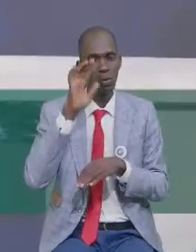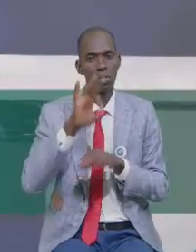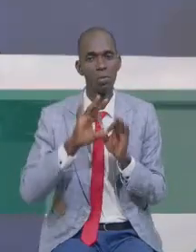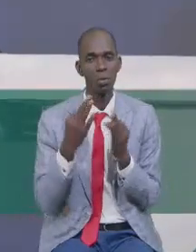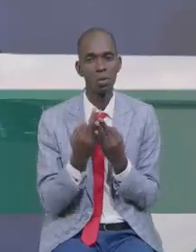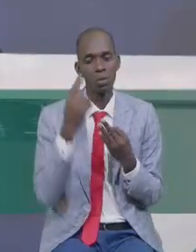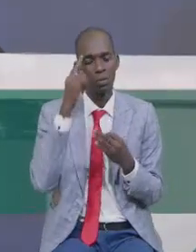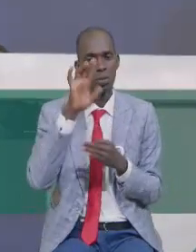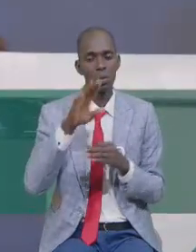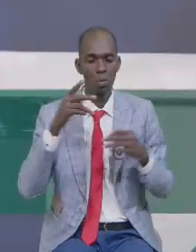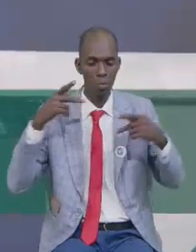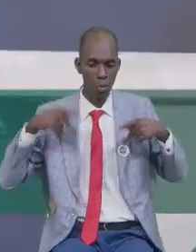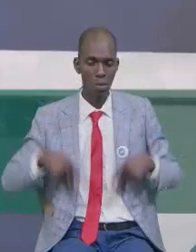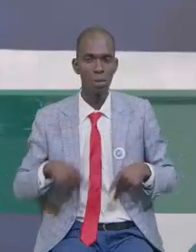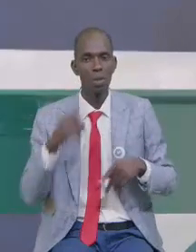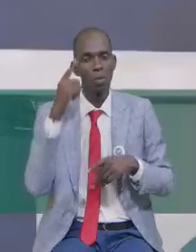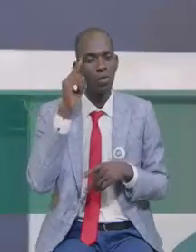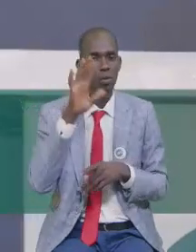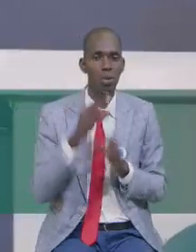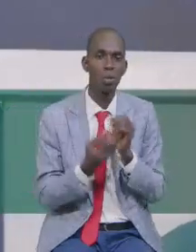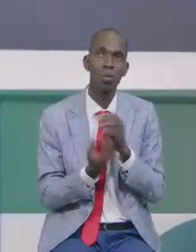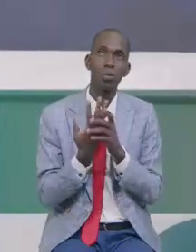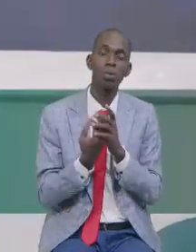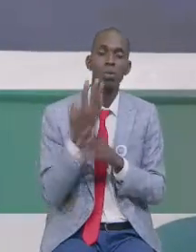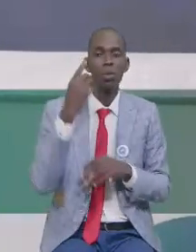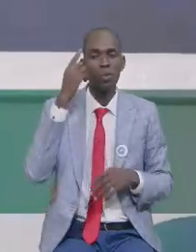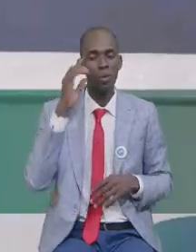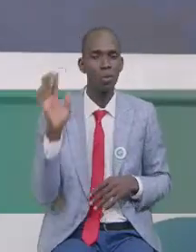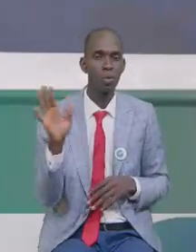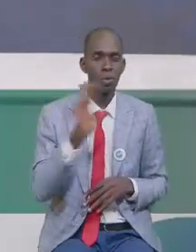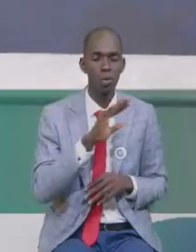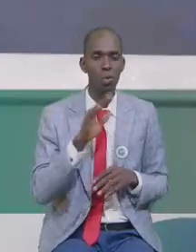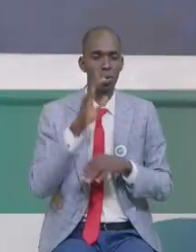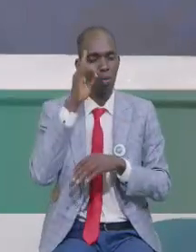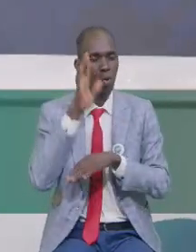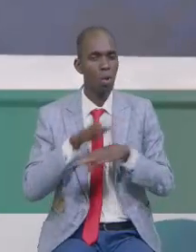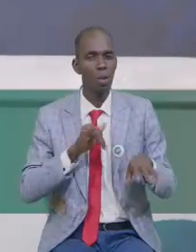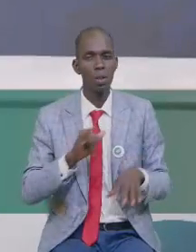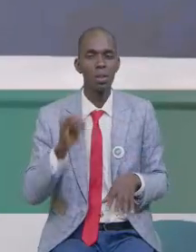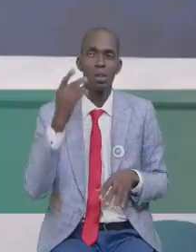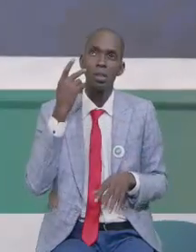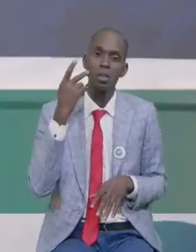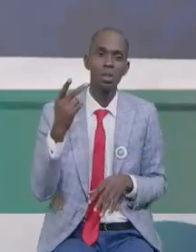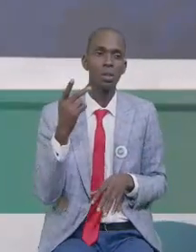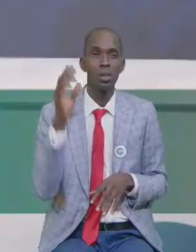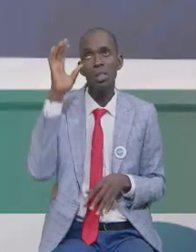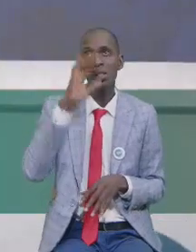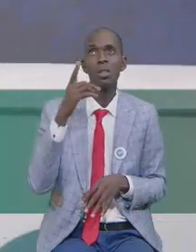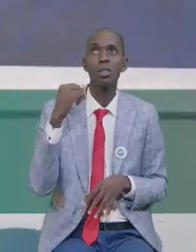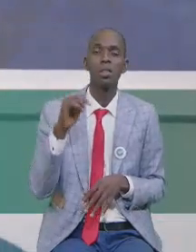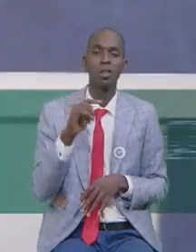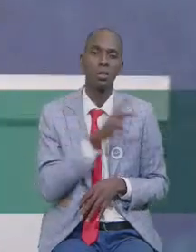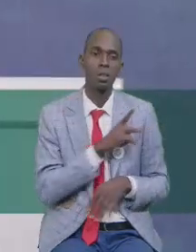person, what you need for your growth, what you need for your calling, seek the kingdom of God and his righteousness,